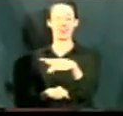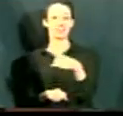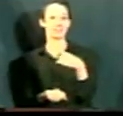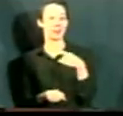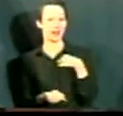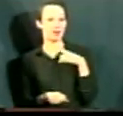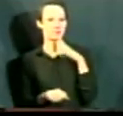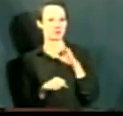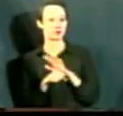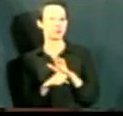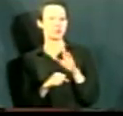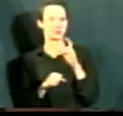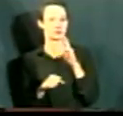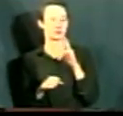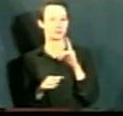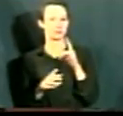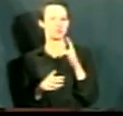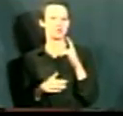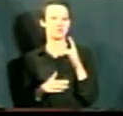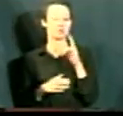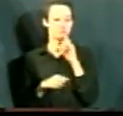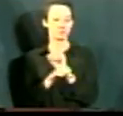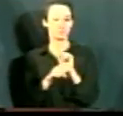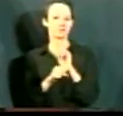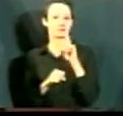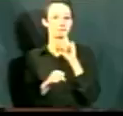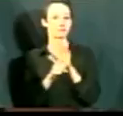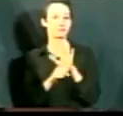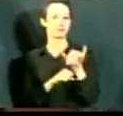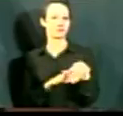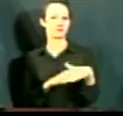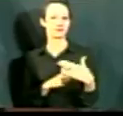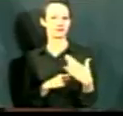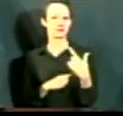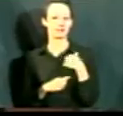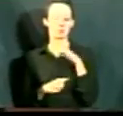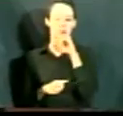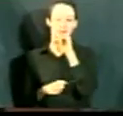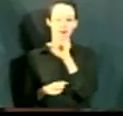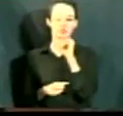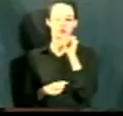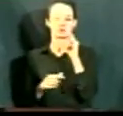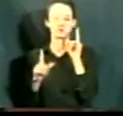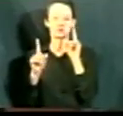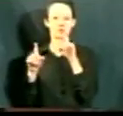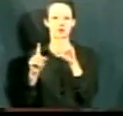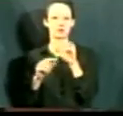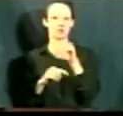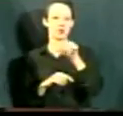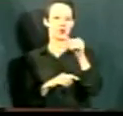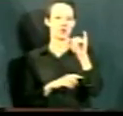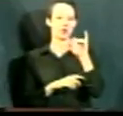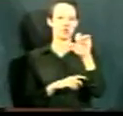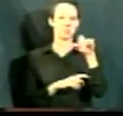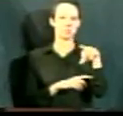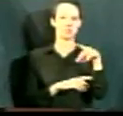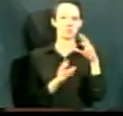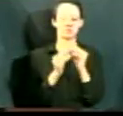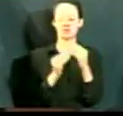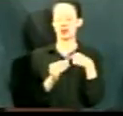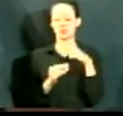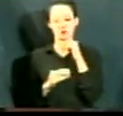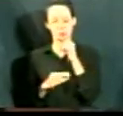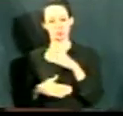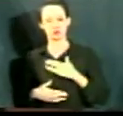said. I would love nothing more than to not go to another IEP meeting. I don't enjoy it. I'm good at it. I